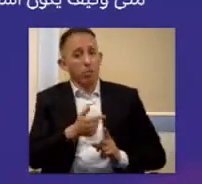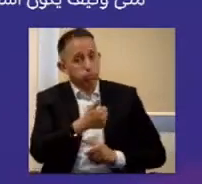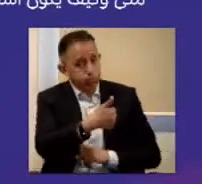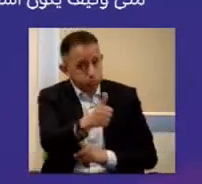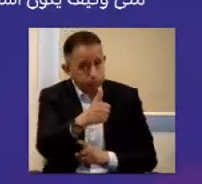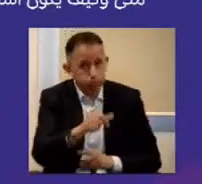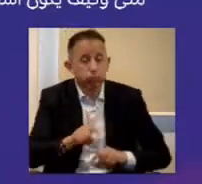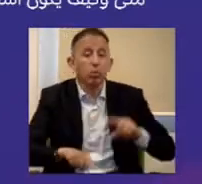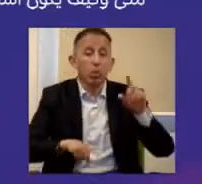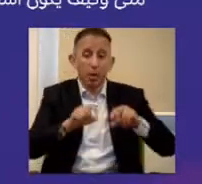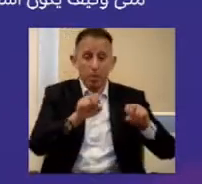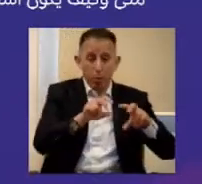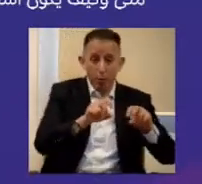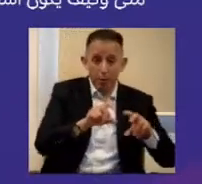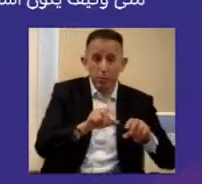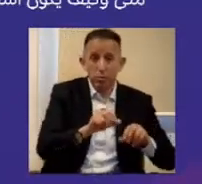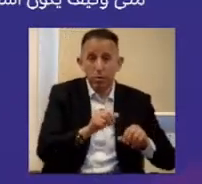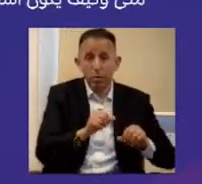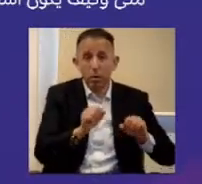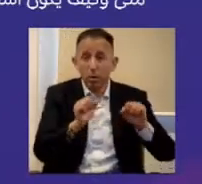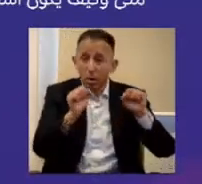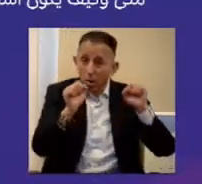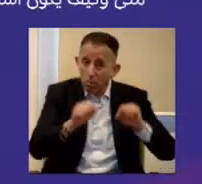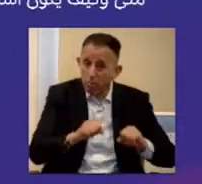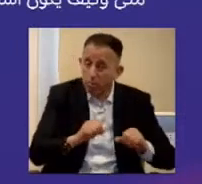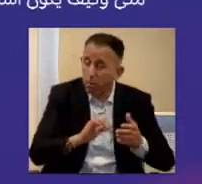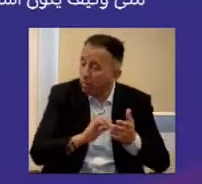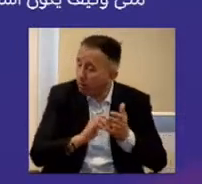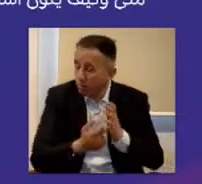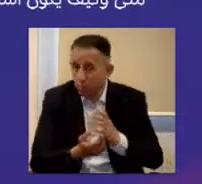this risk for pedagogical risk.